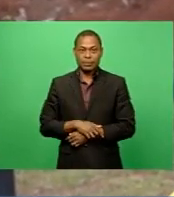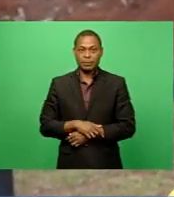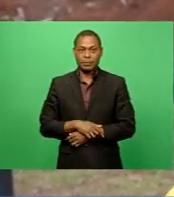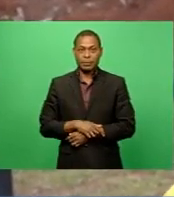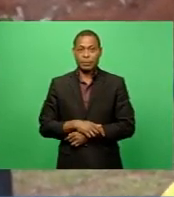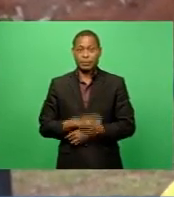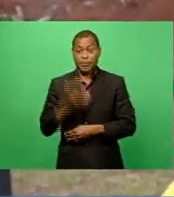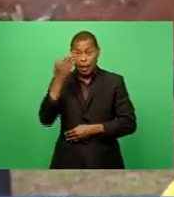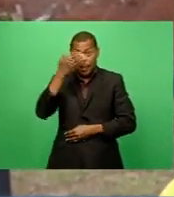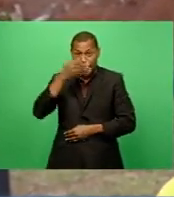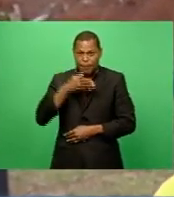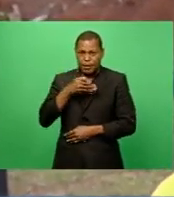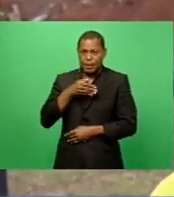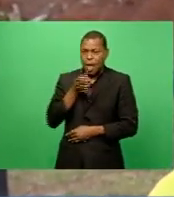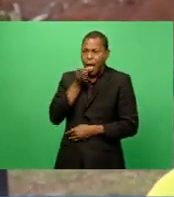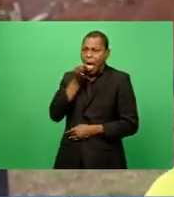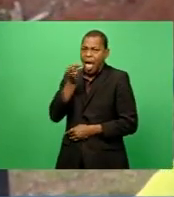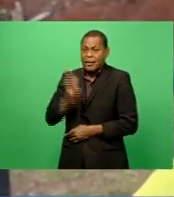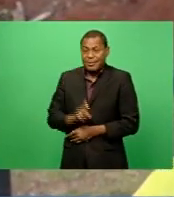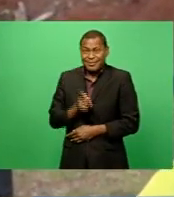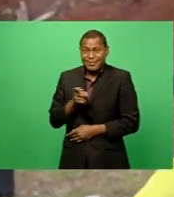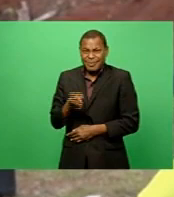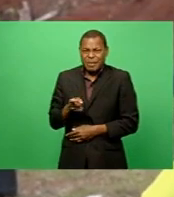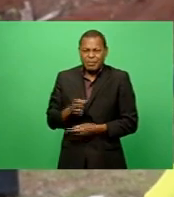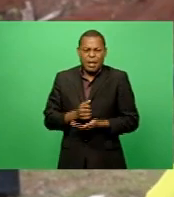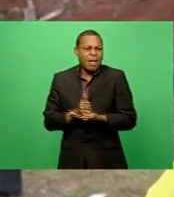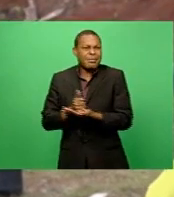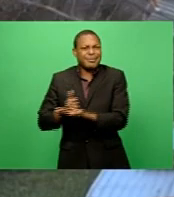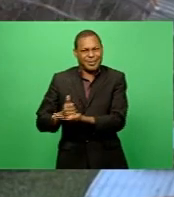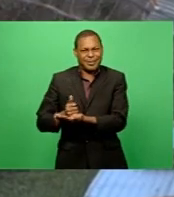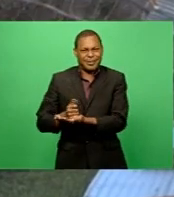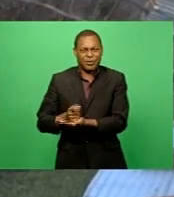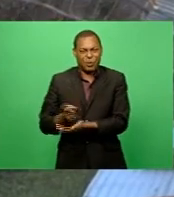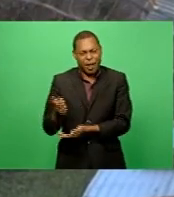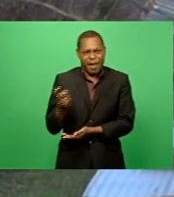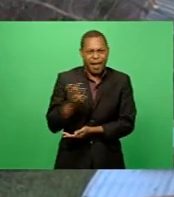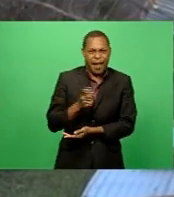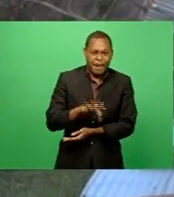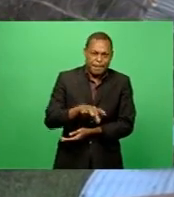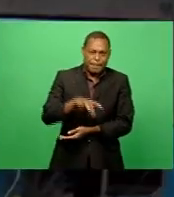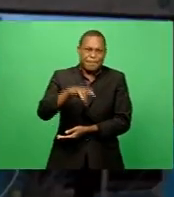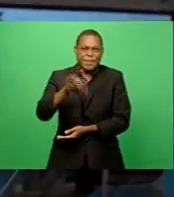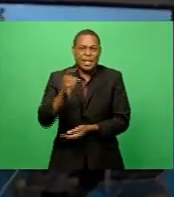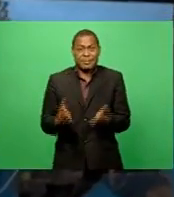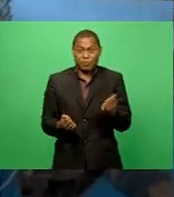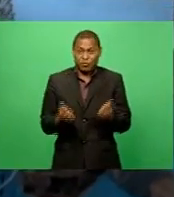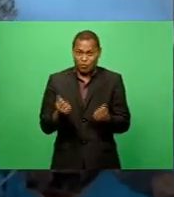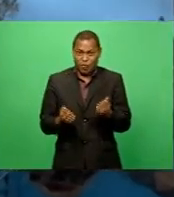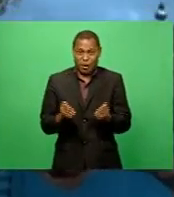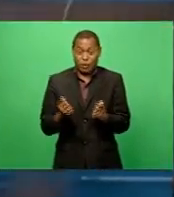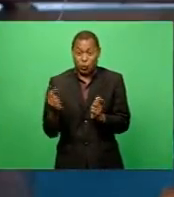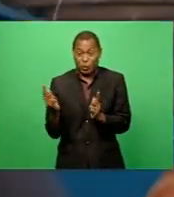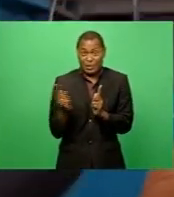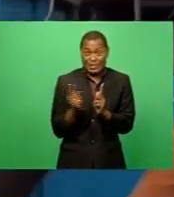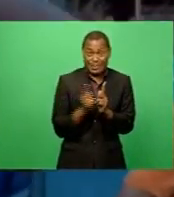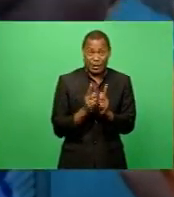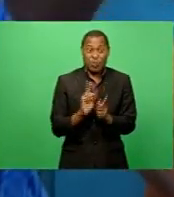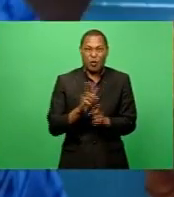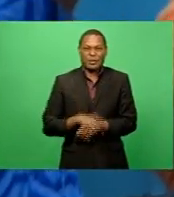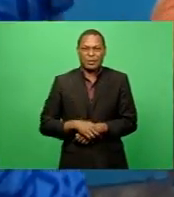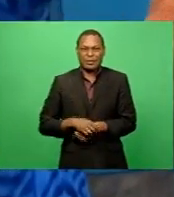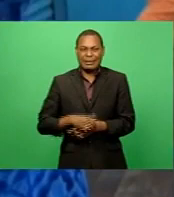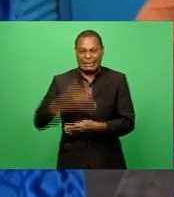we called a neighbor for assistance. He came and picked us up in a vehicle. As we are nearing his home, his vehicle glass